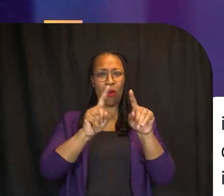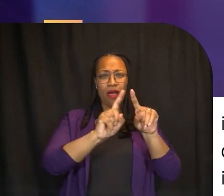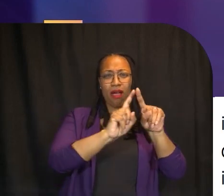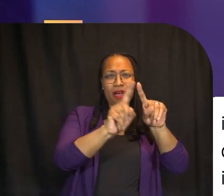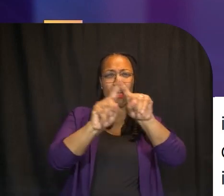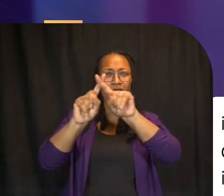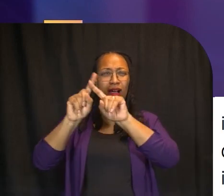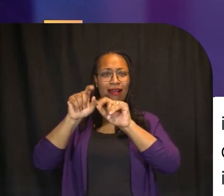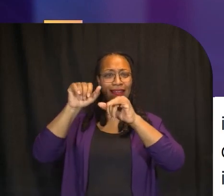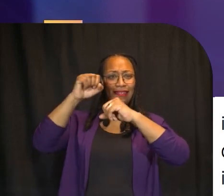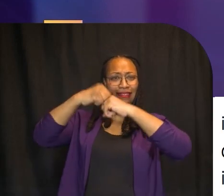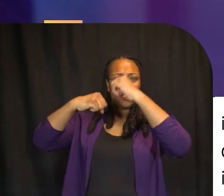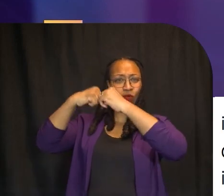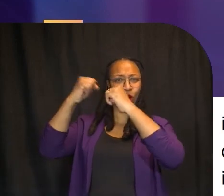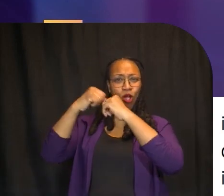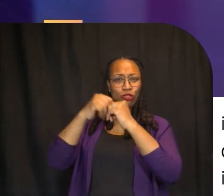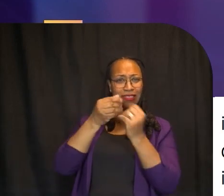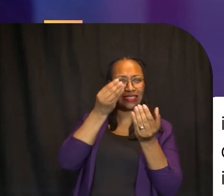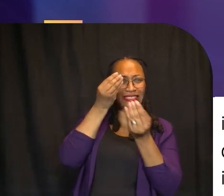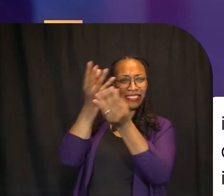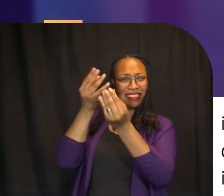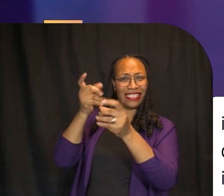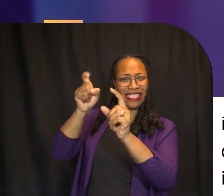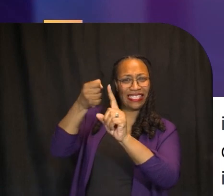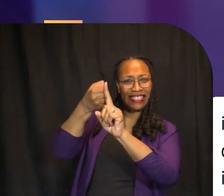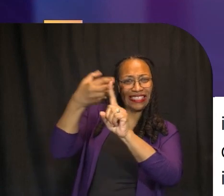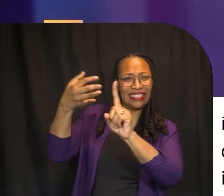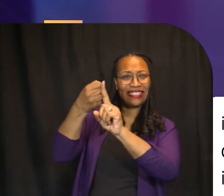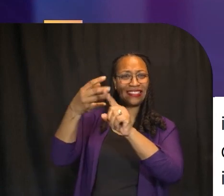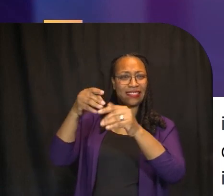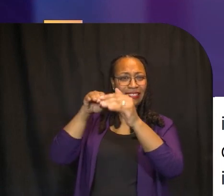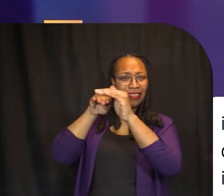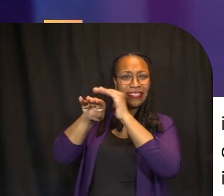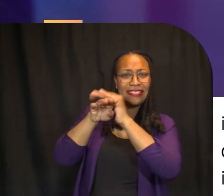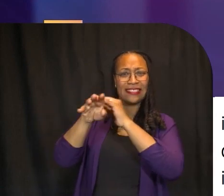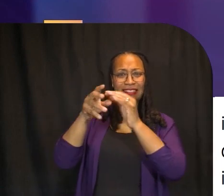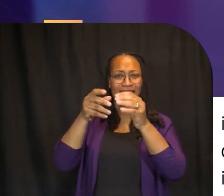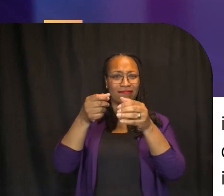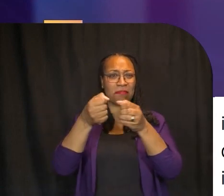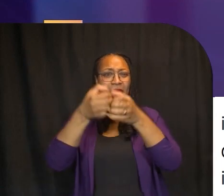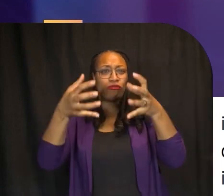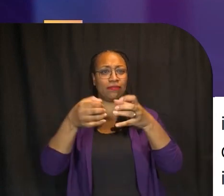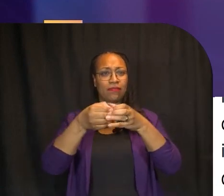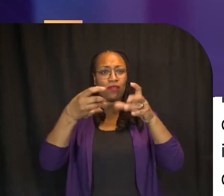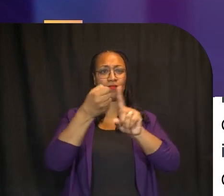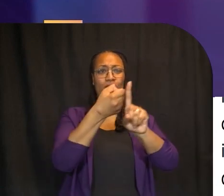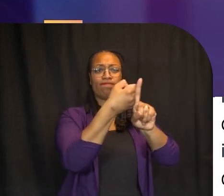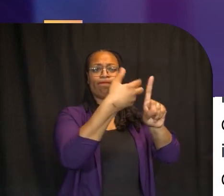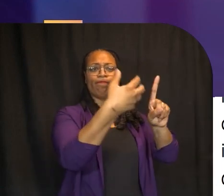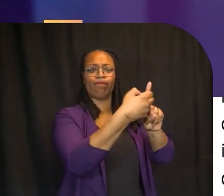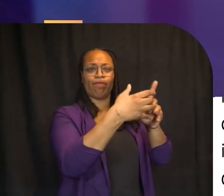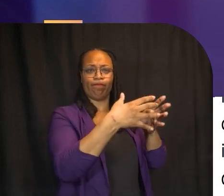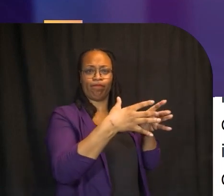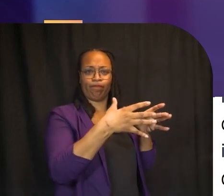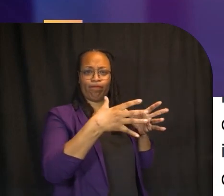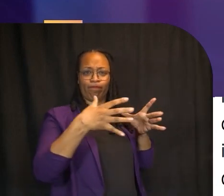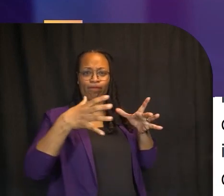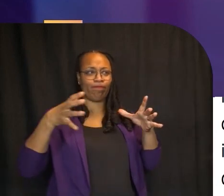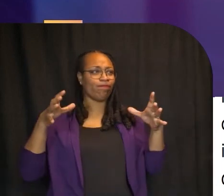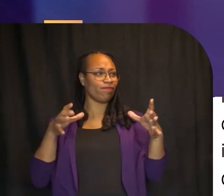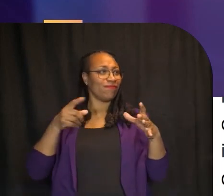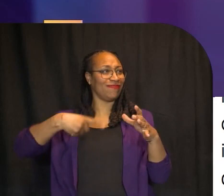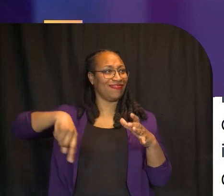provides opportunities for disabled people across the country to directly shape the physical and digital landscapes of